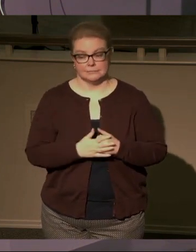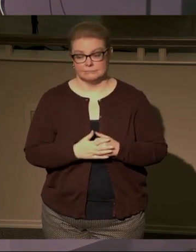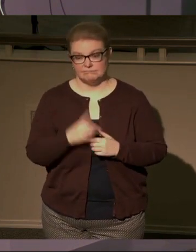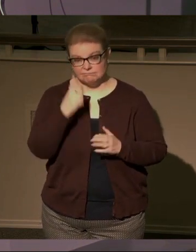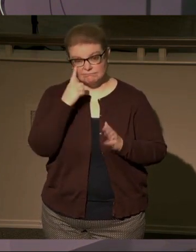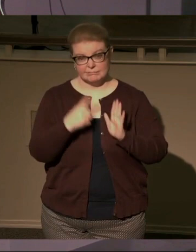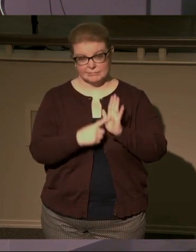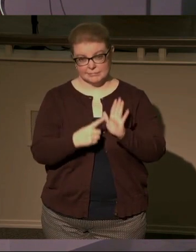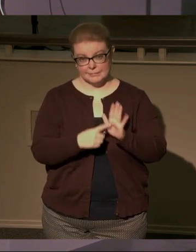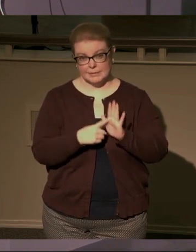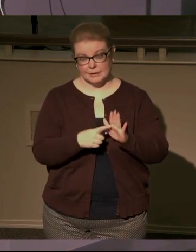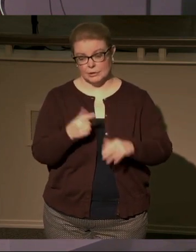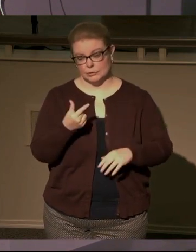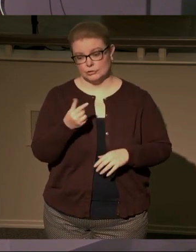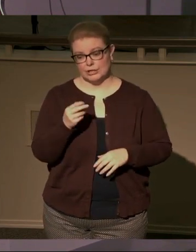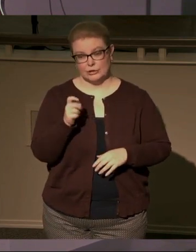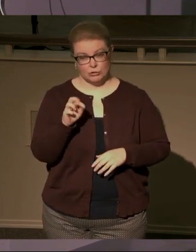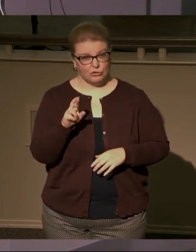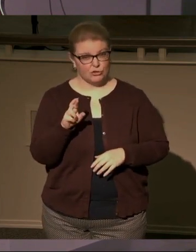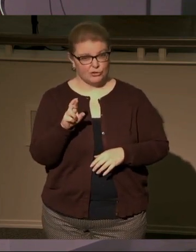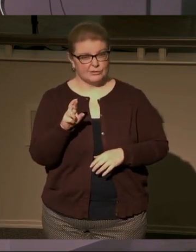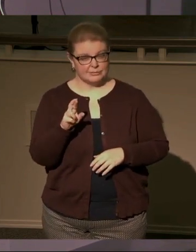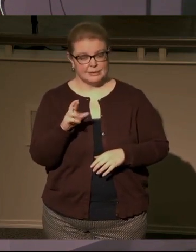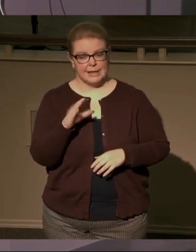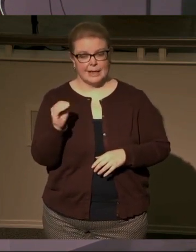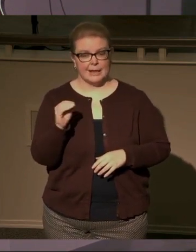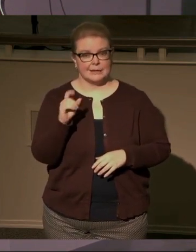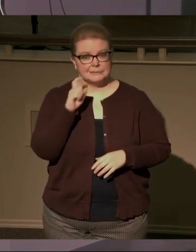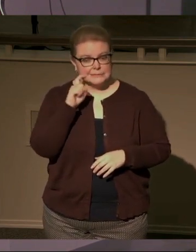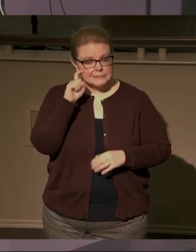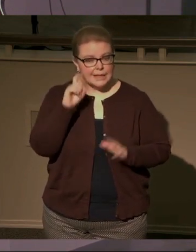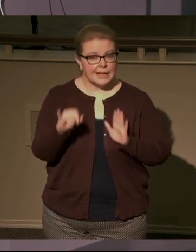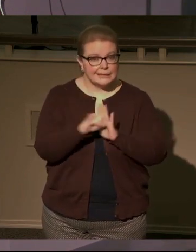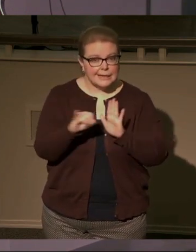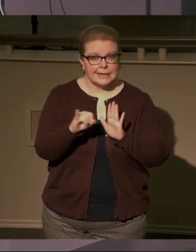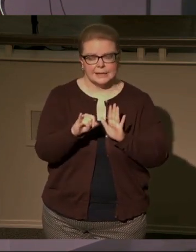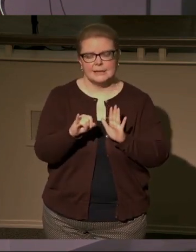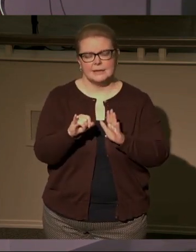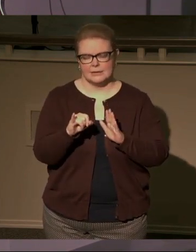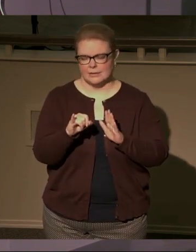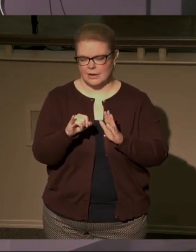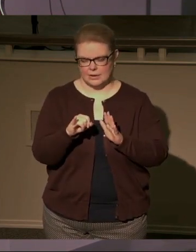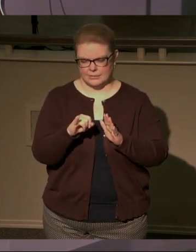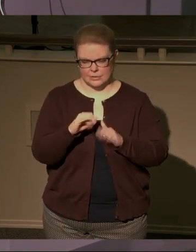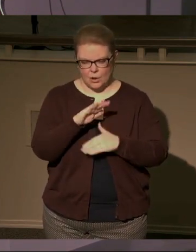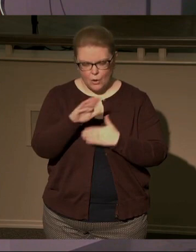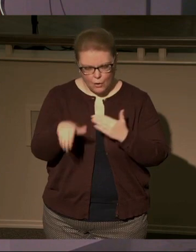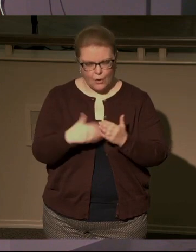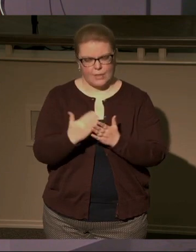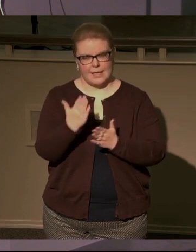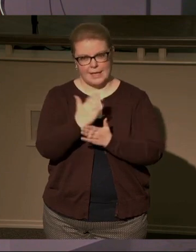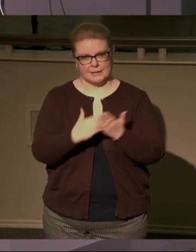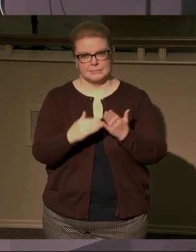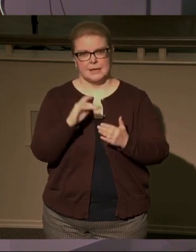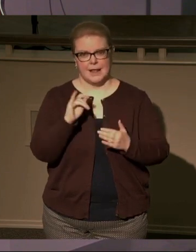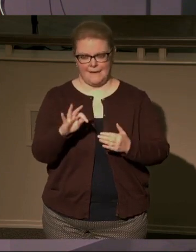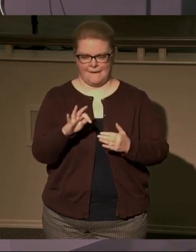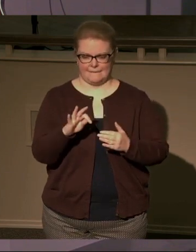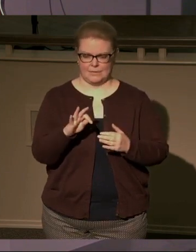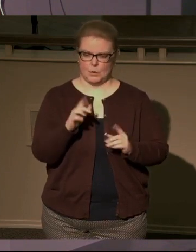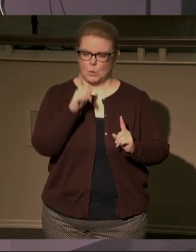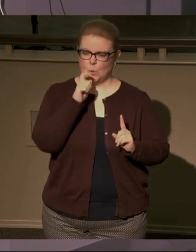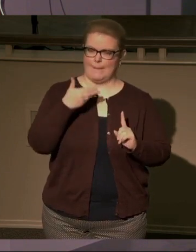This gender stuff and the sexual identity stuff are all aspects of the who am I